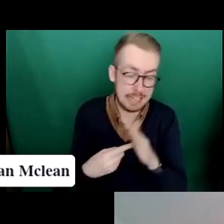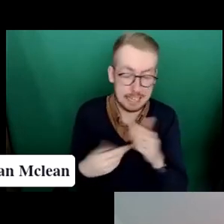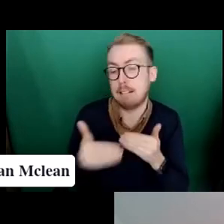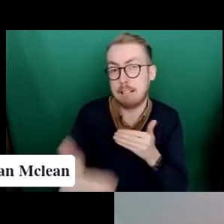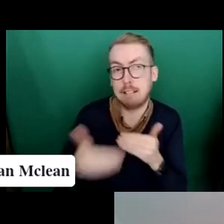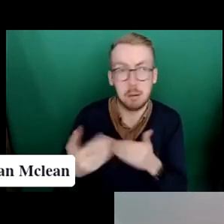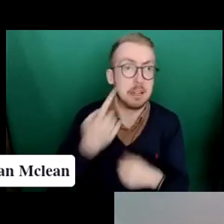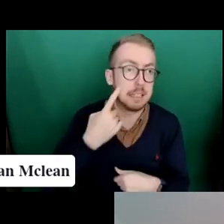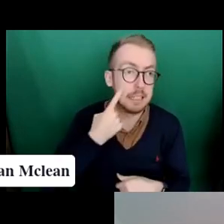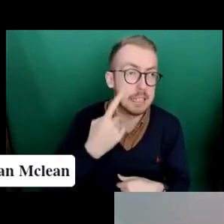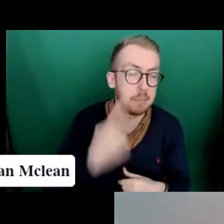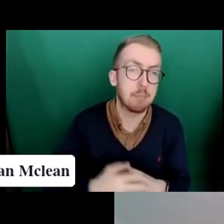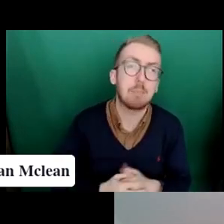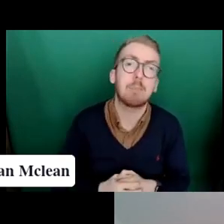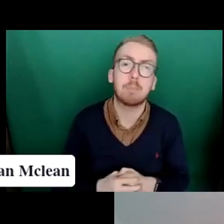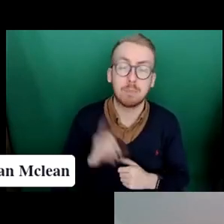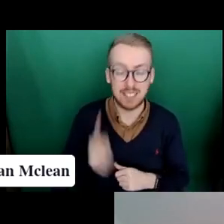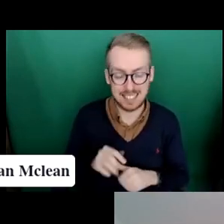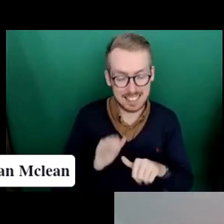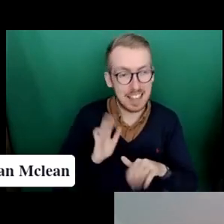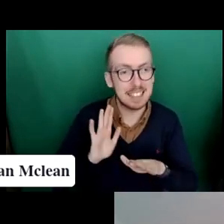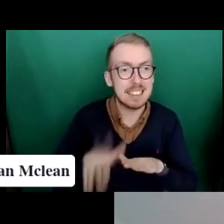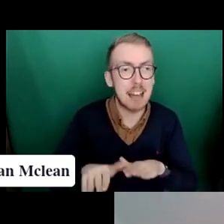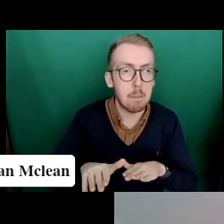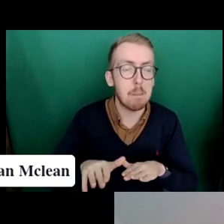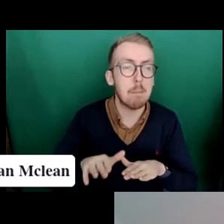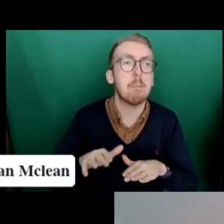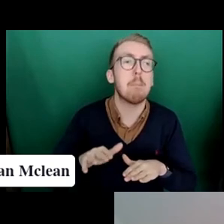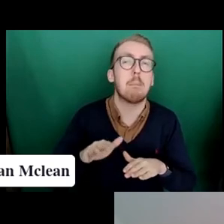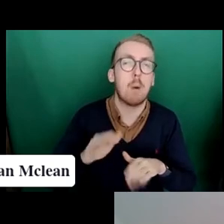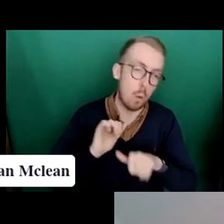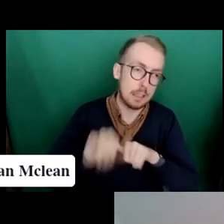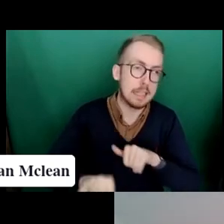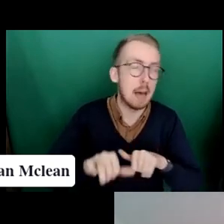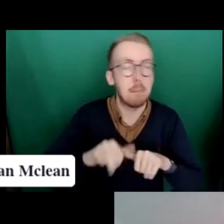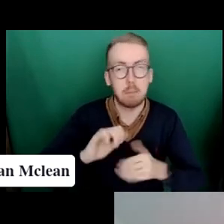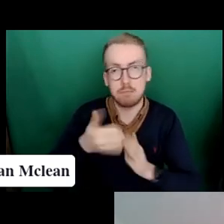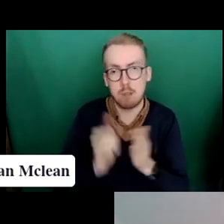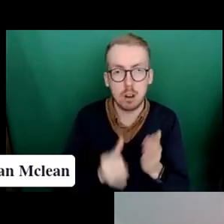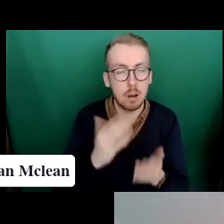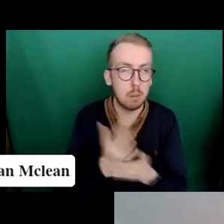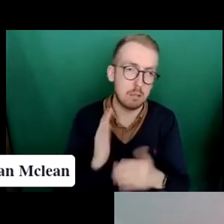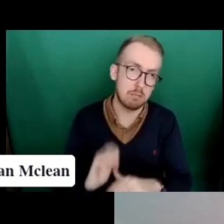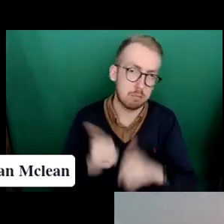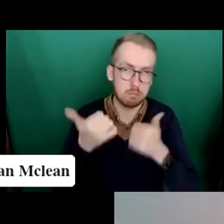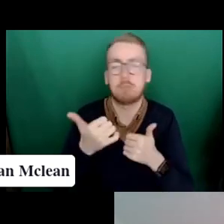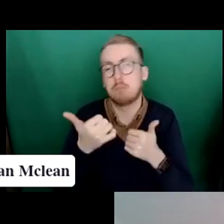know, this STEP program will sit alongside a broader apprenticeship program, but will be heavily informing what that